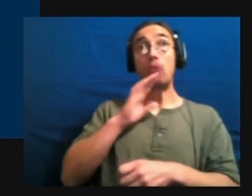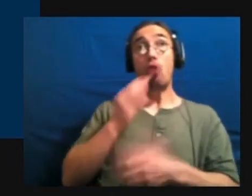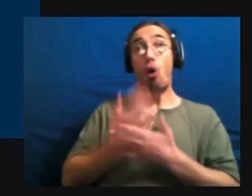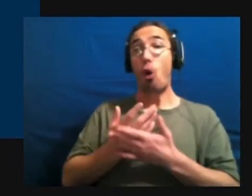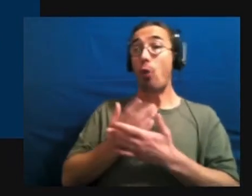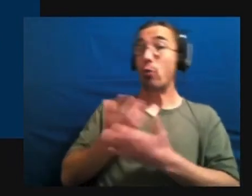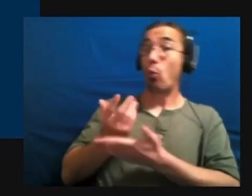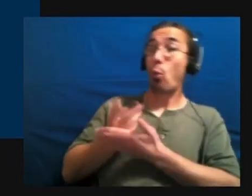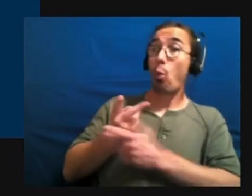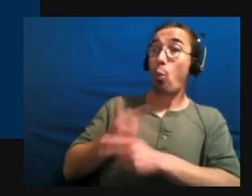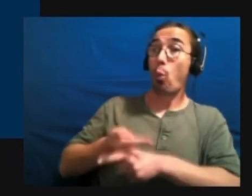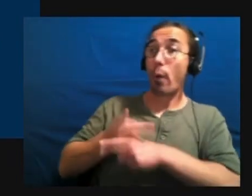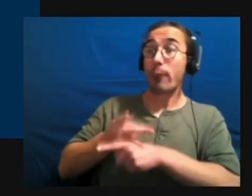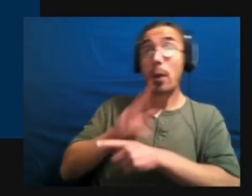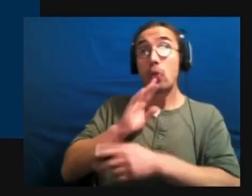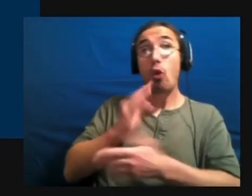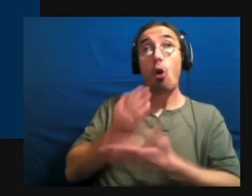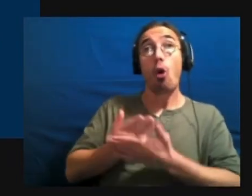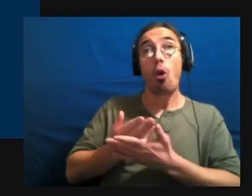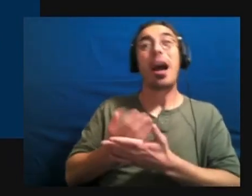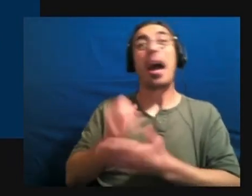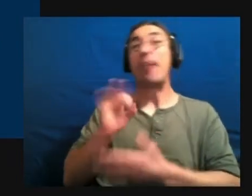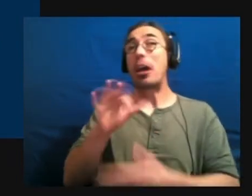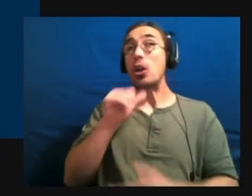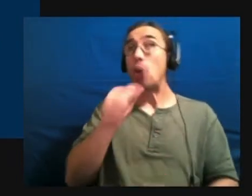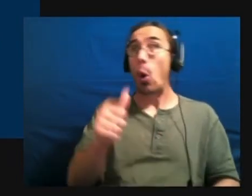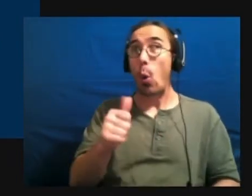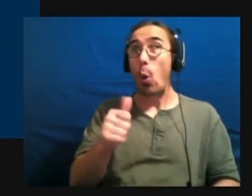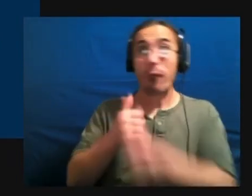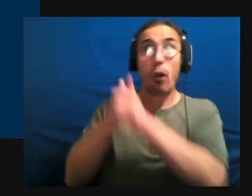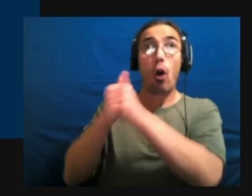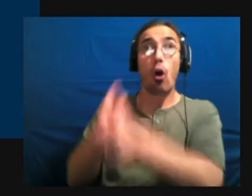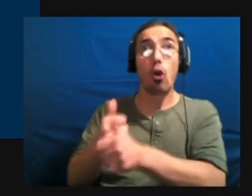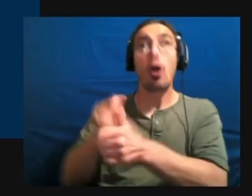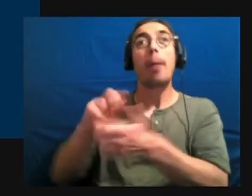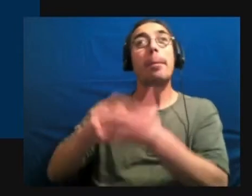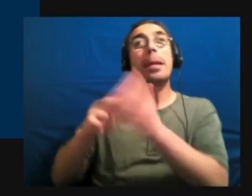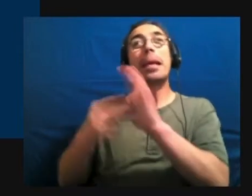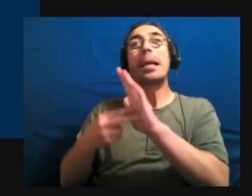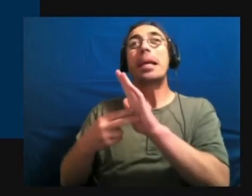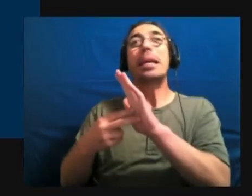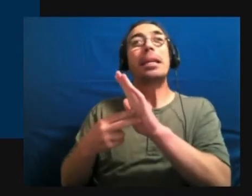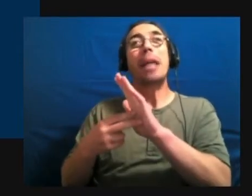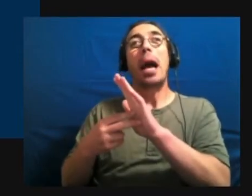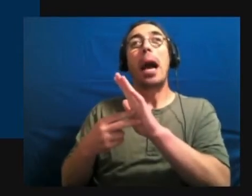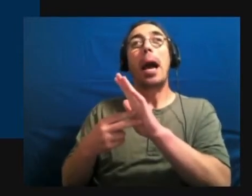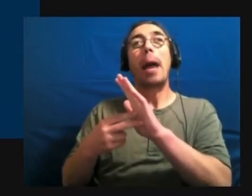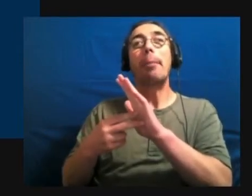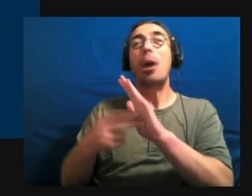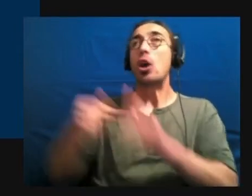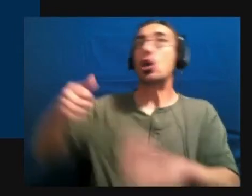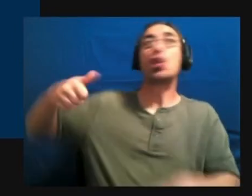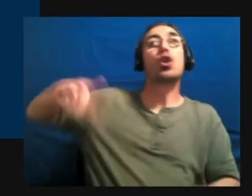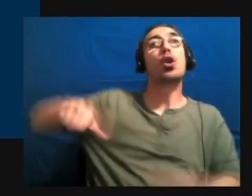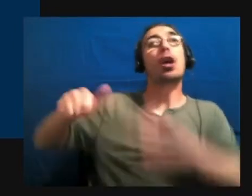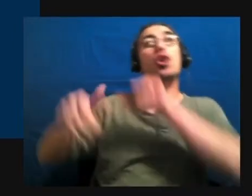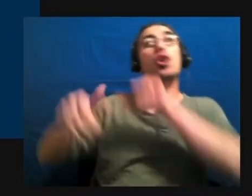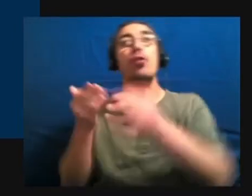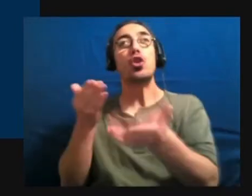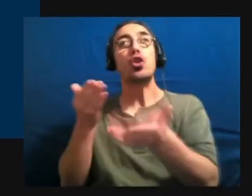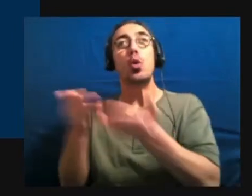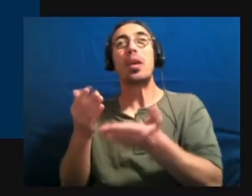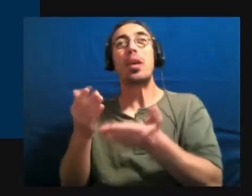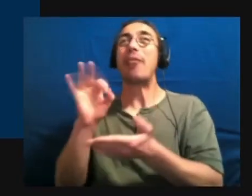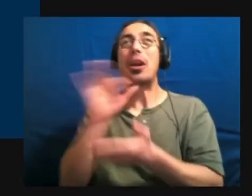being accused of like social services level negligence for not enrolling your child.